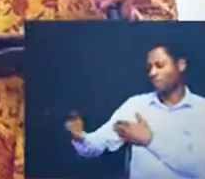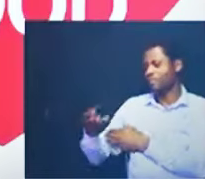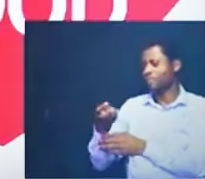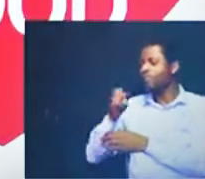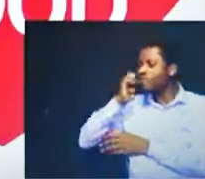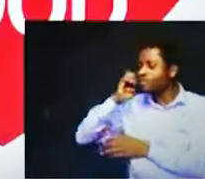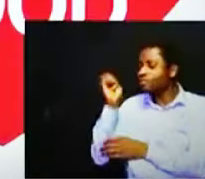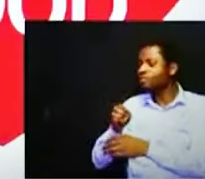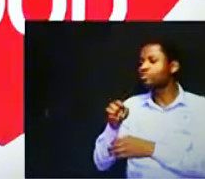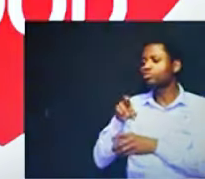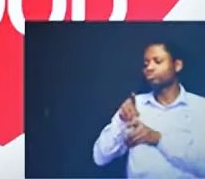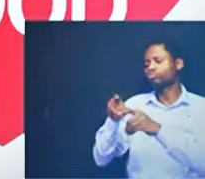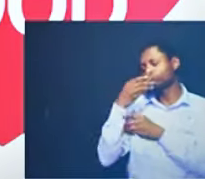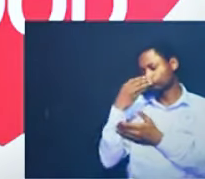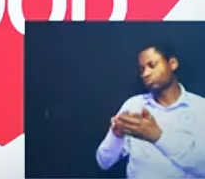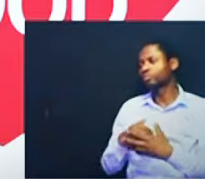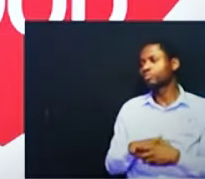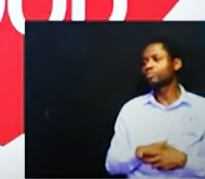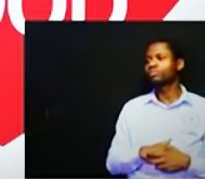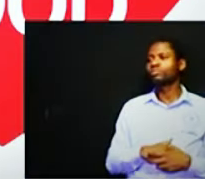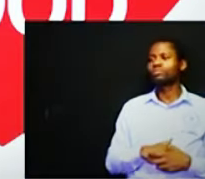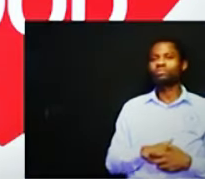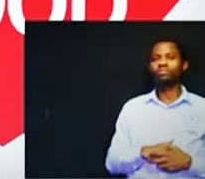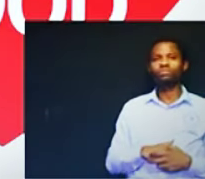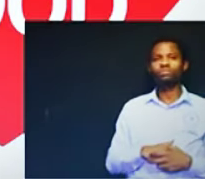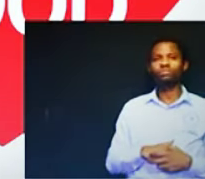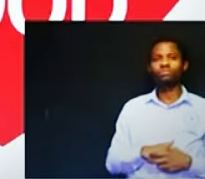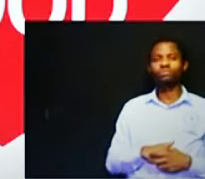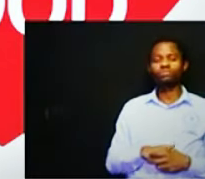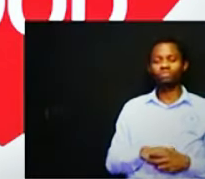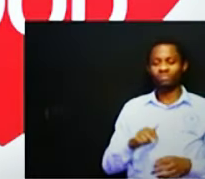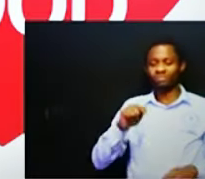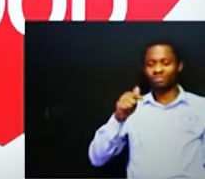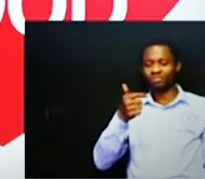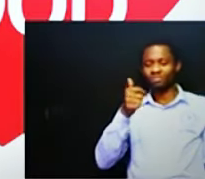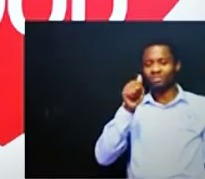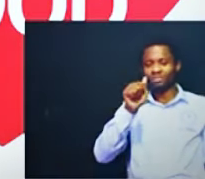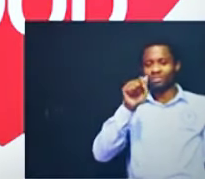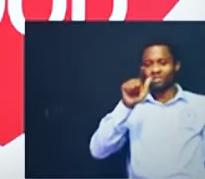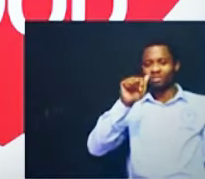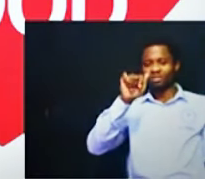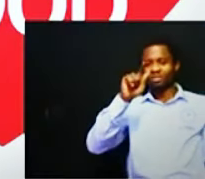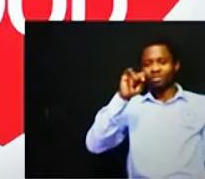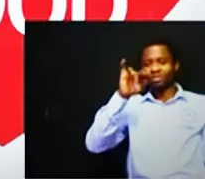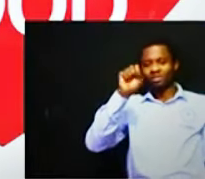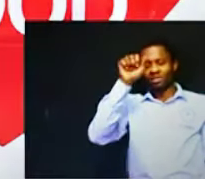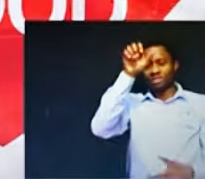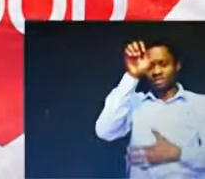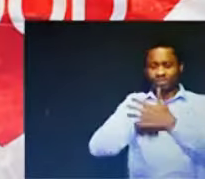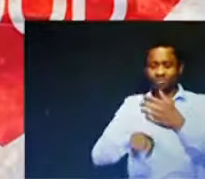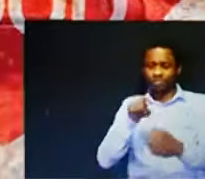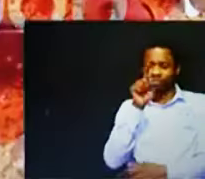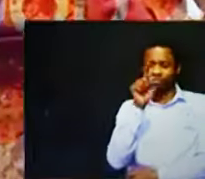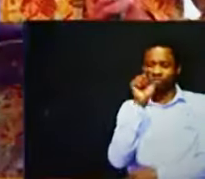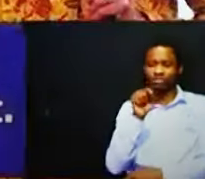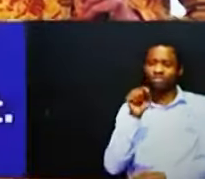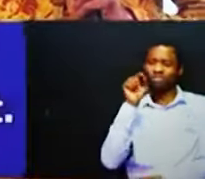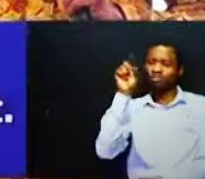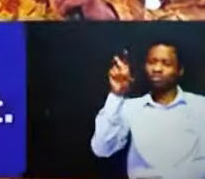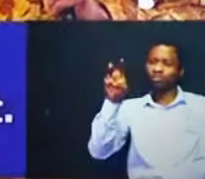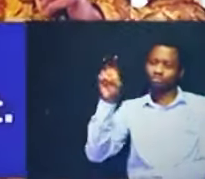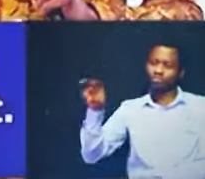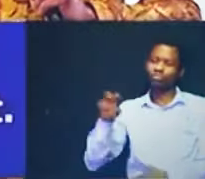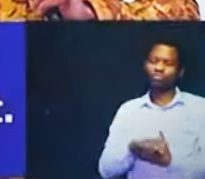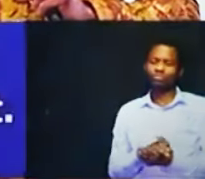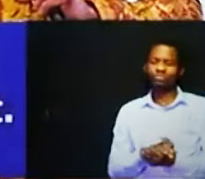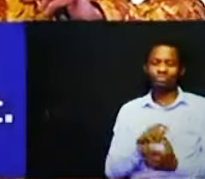fi bone ho na ye papa. Galatians 1:22. Yehwe Galati 4 won ma no ti edi kan yimu aduonu mienu no ekọ.